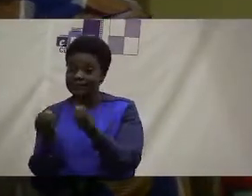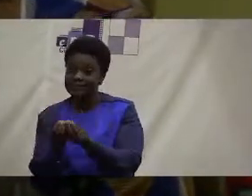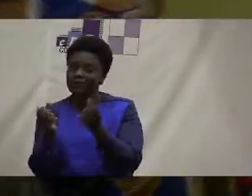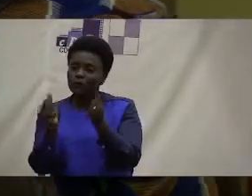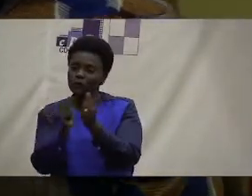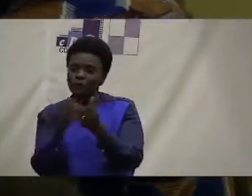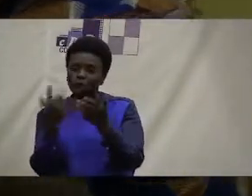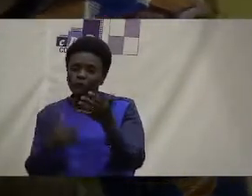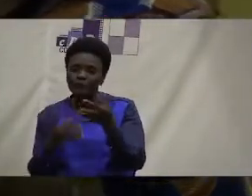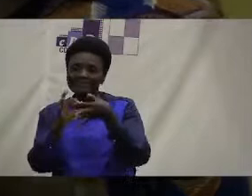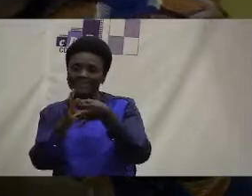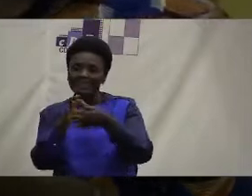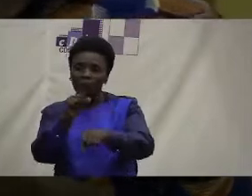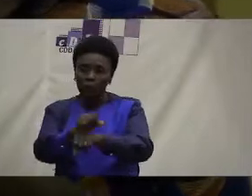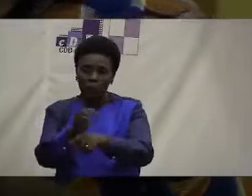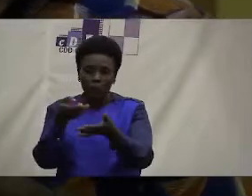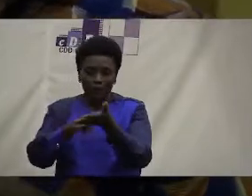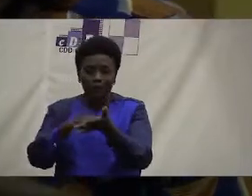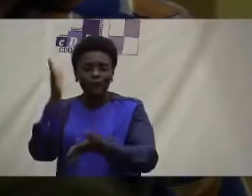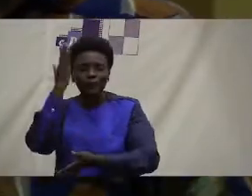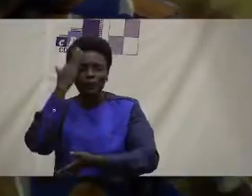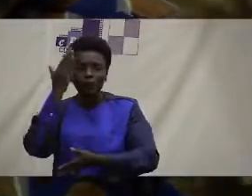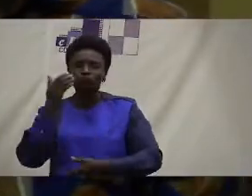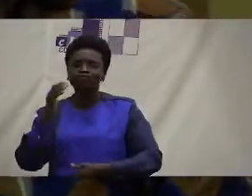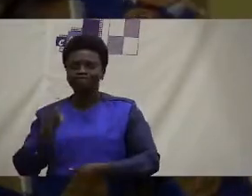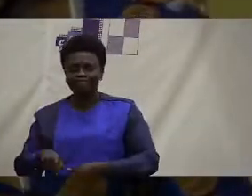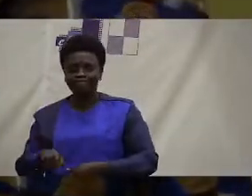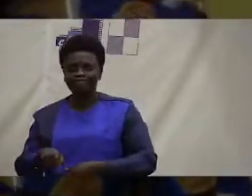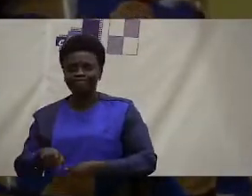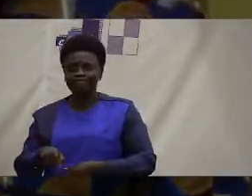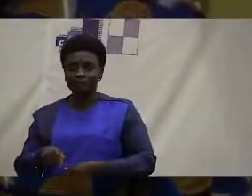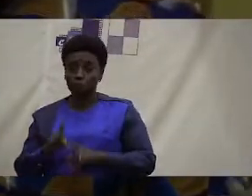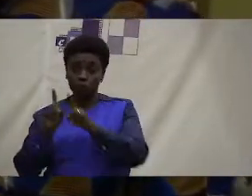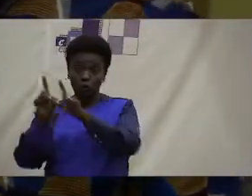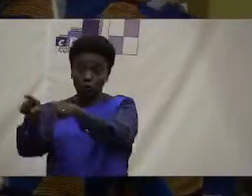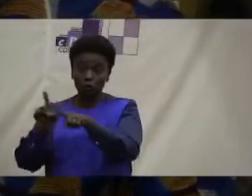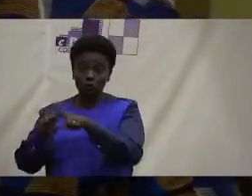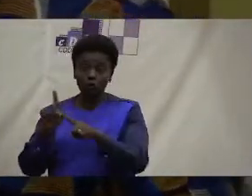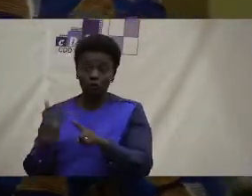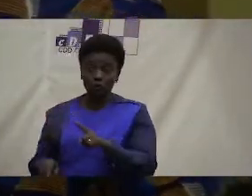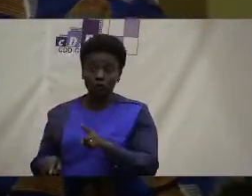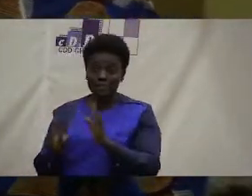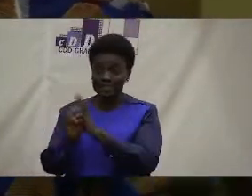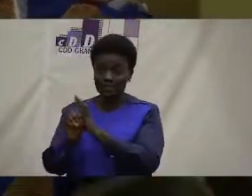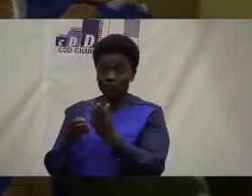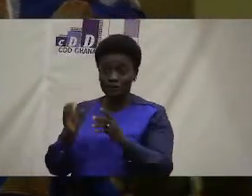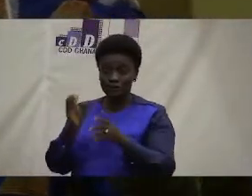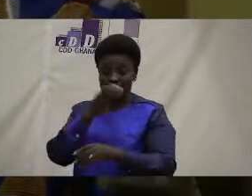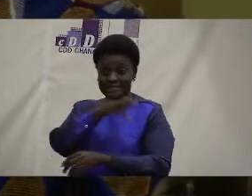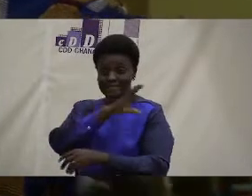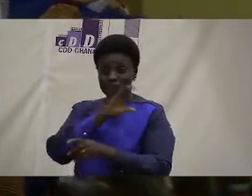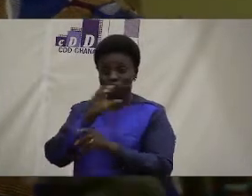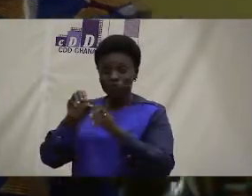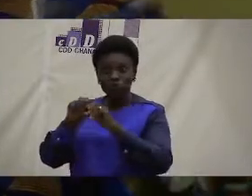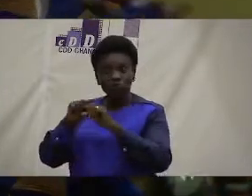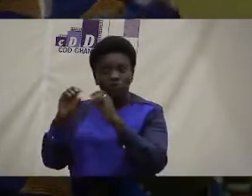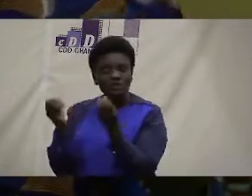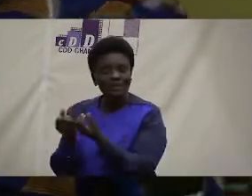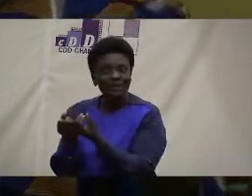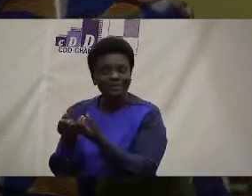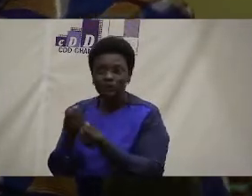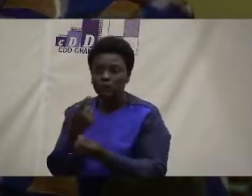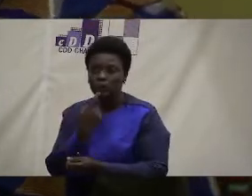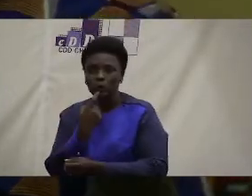networks registered, they are well known. If you go to the bank today as a civil society, a new civil society, an old